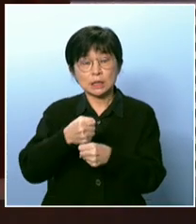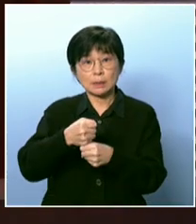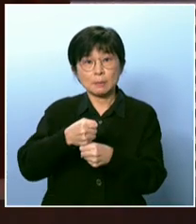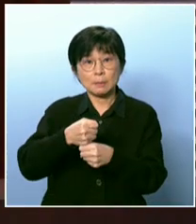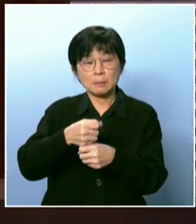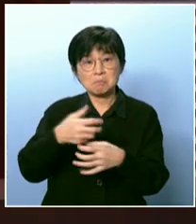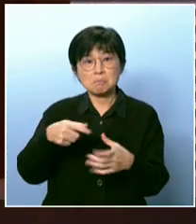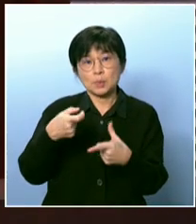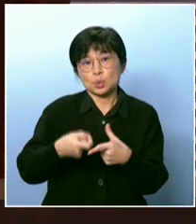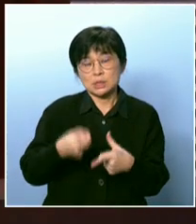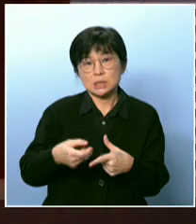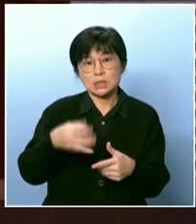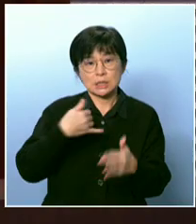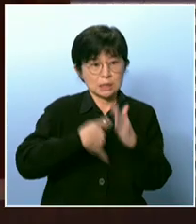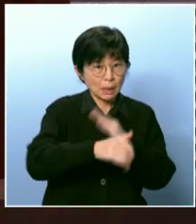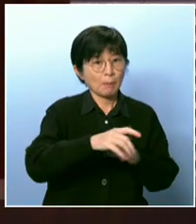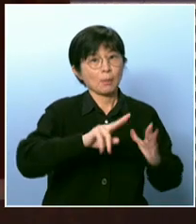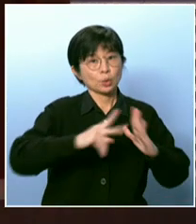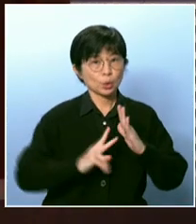And in future, the operators